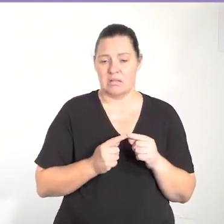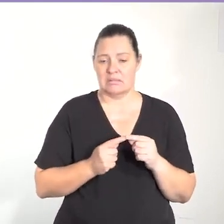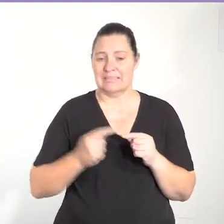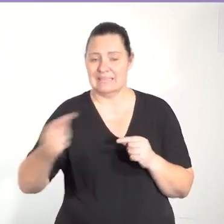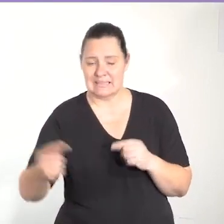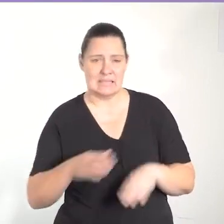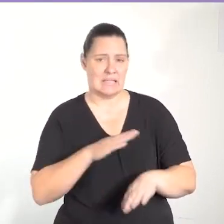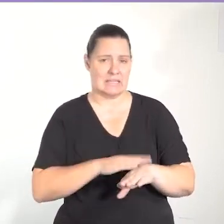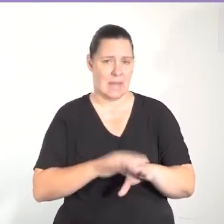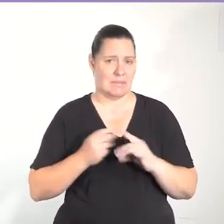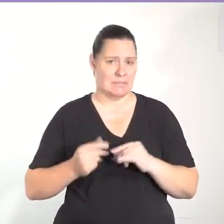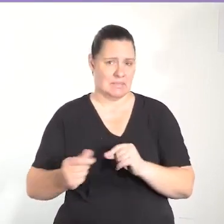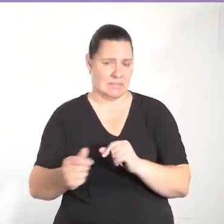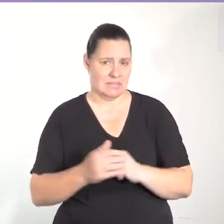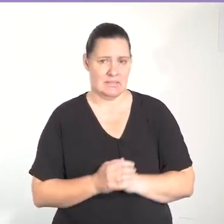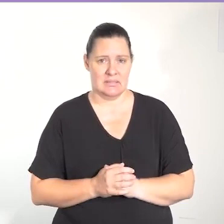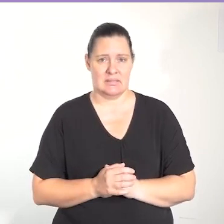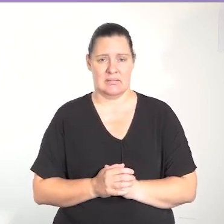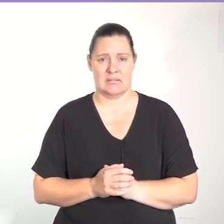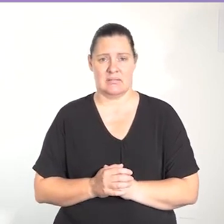distance, time, and speed.